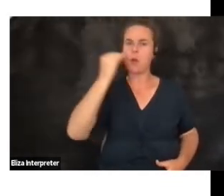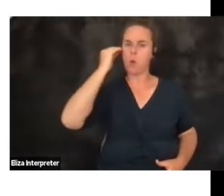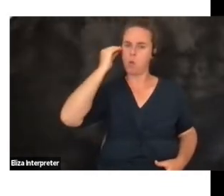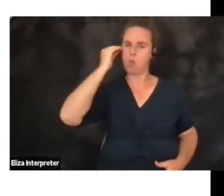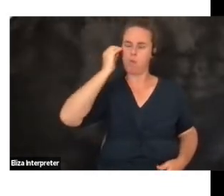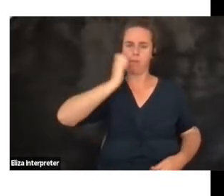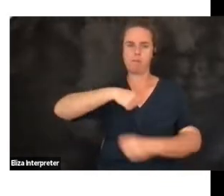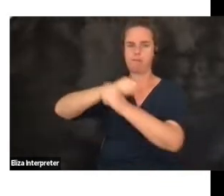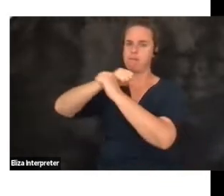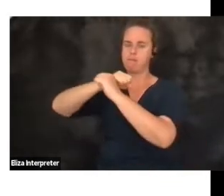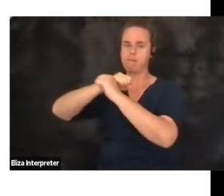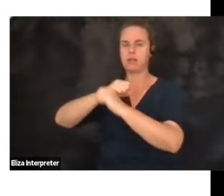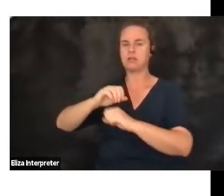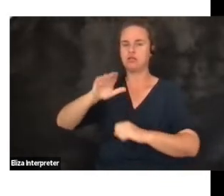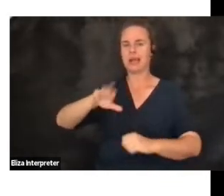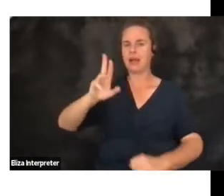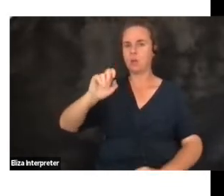the child welfare system.